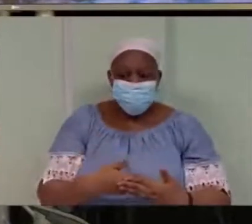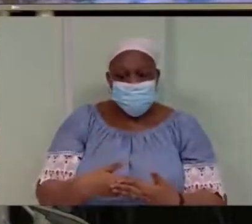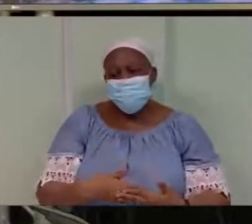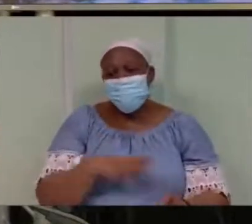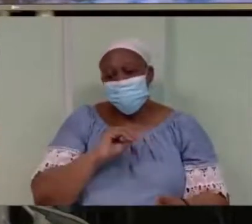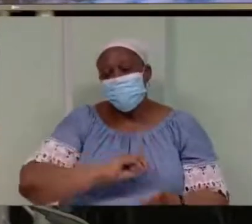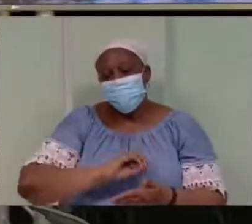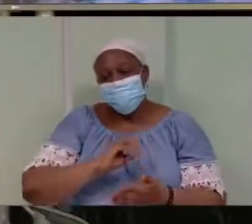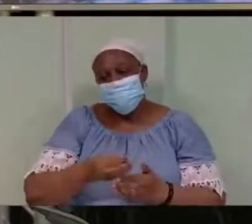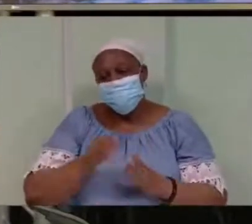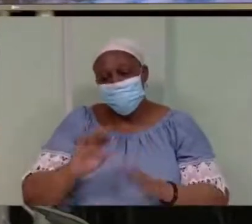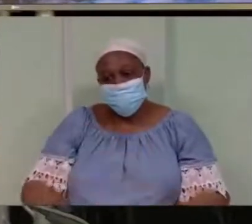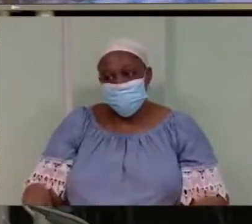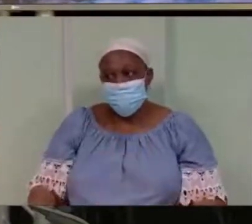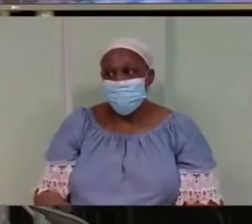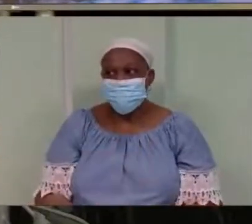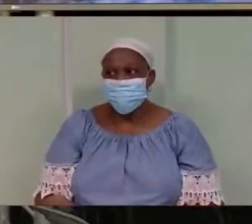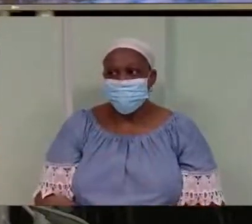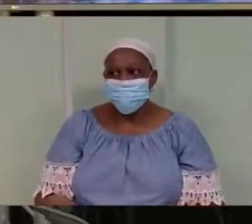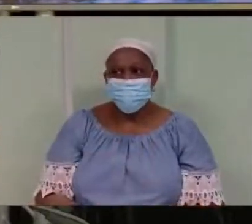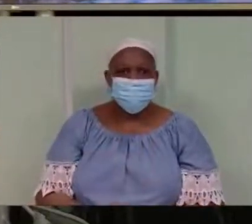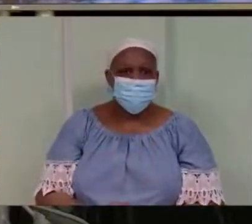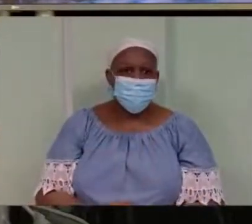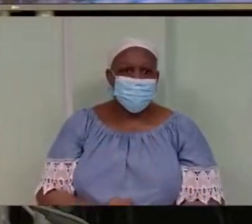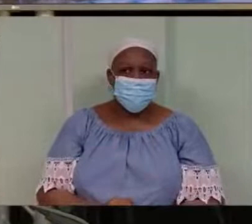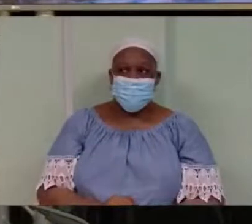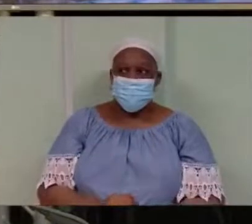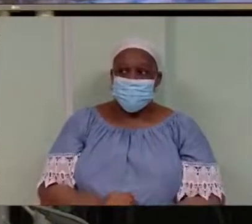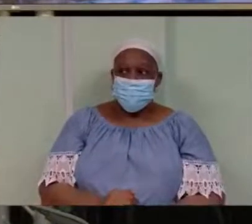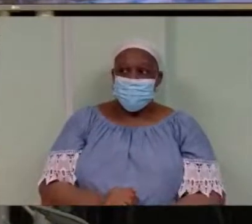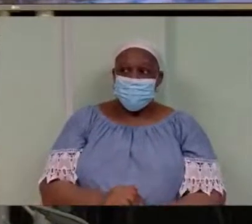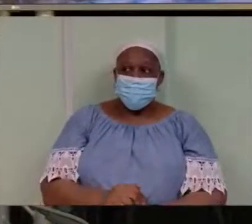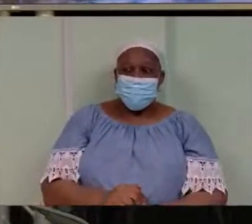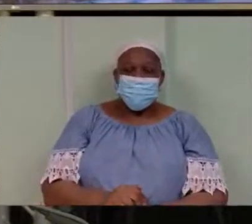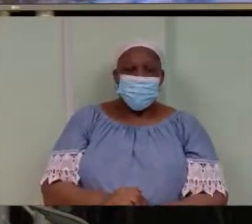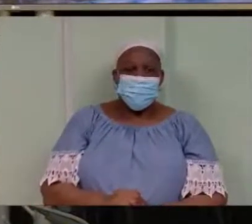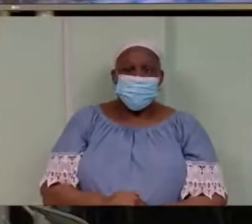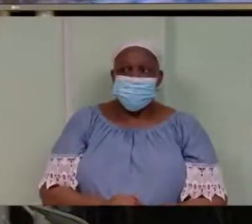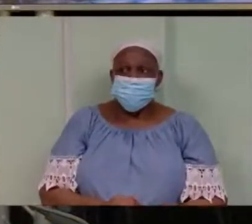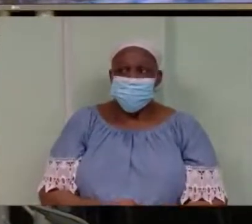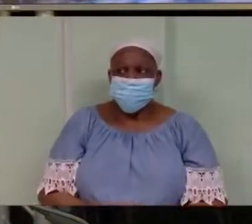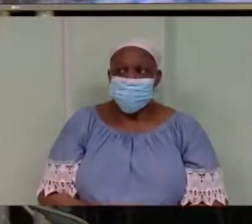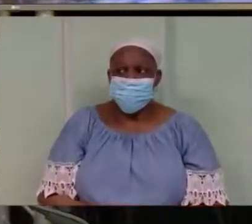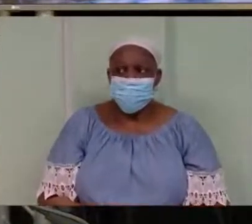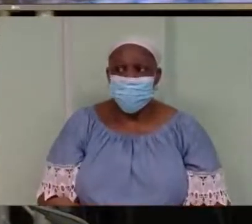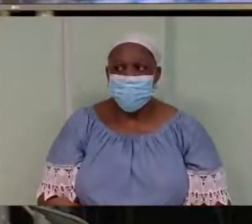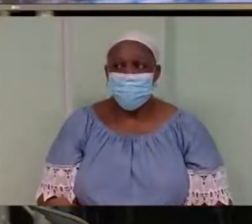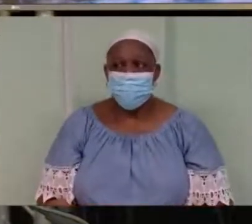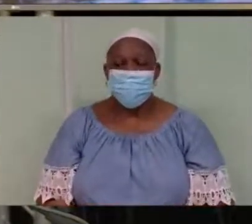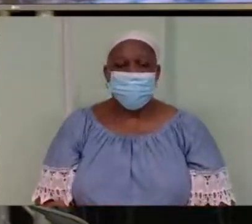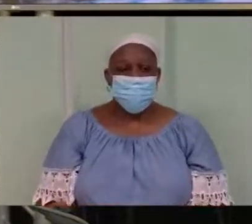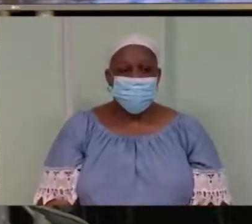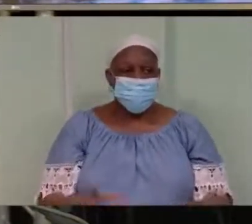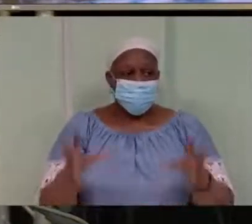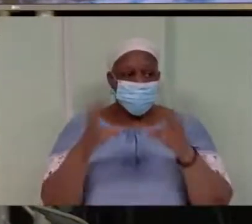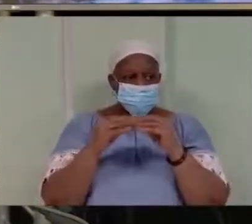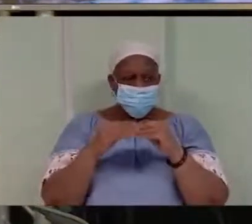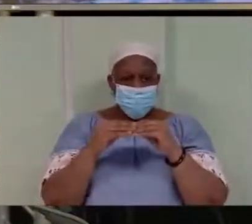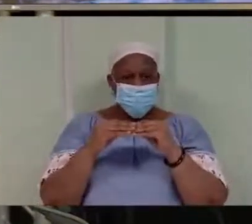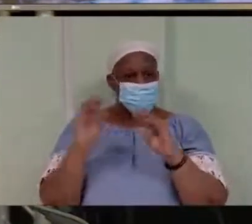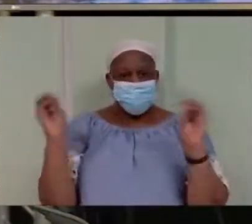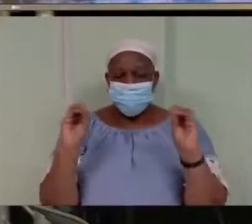between teachers or supervisor and parents will not be permitted all meetings must be conducted